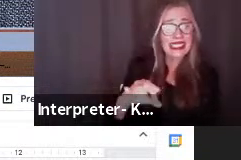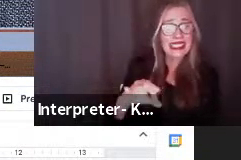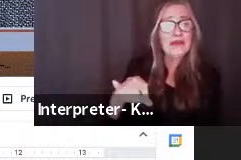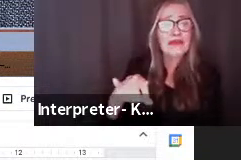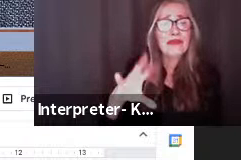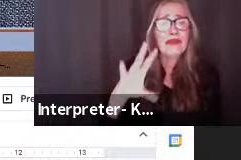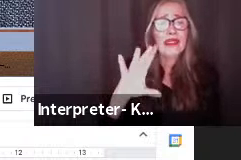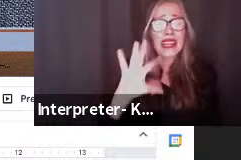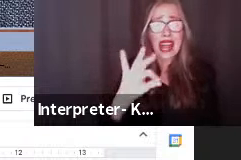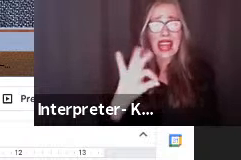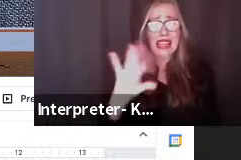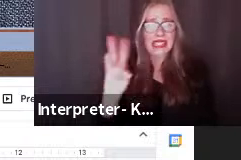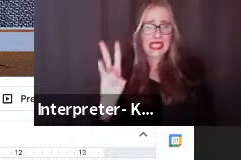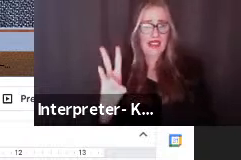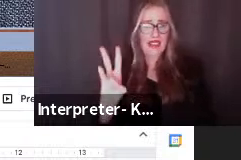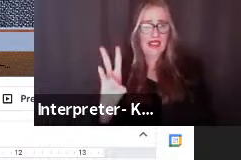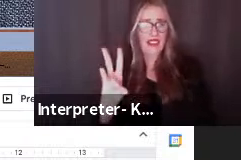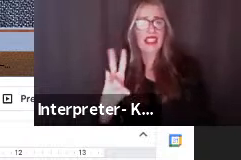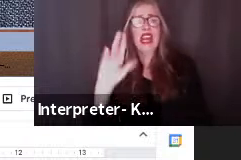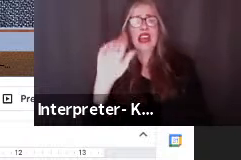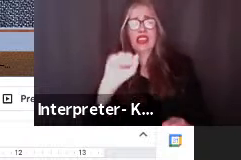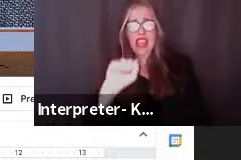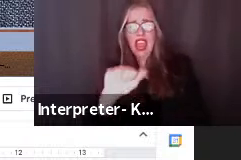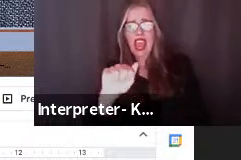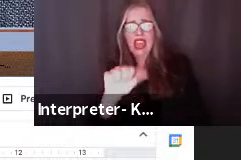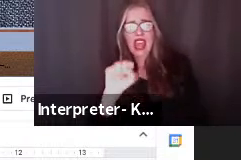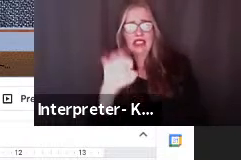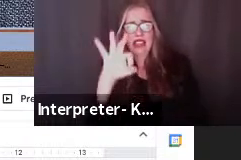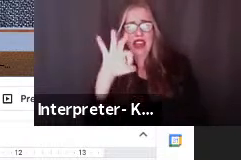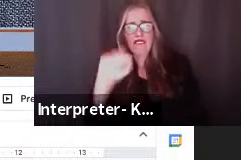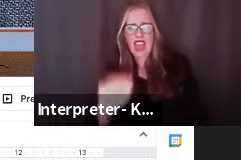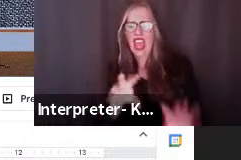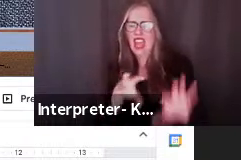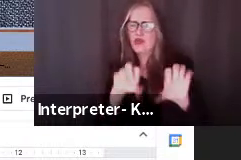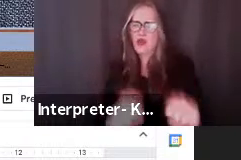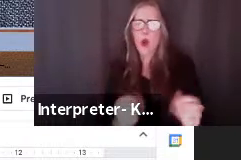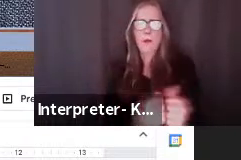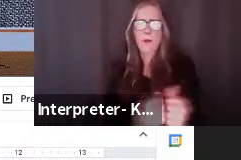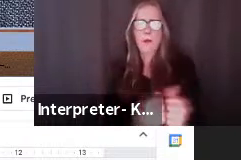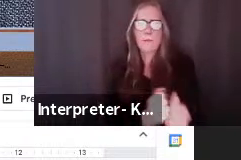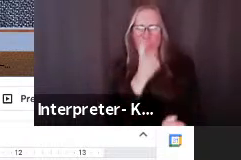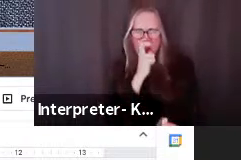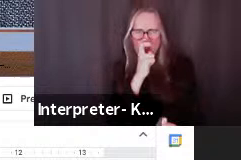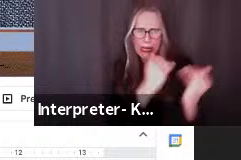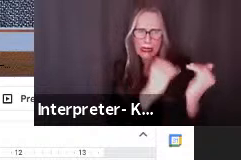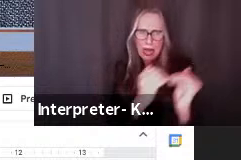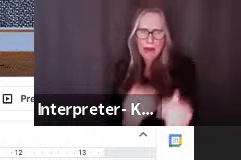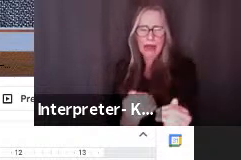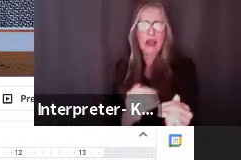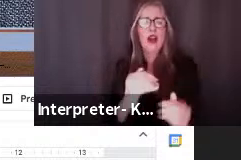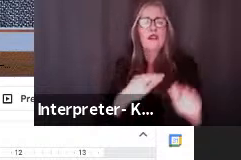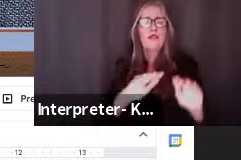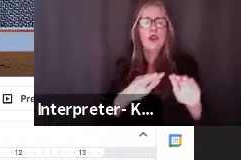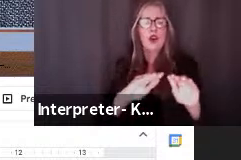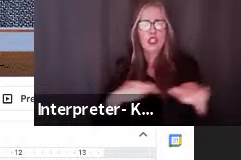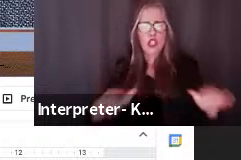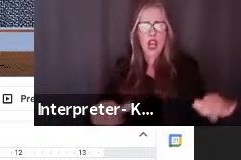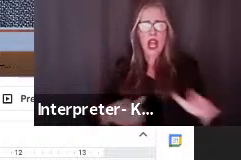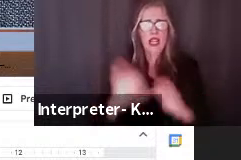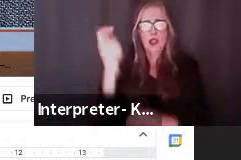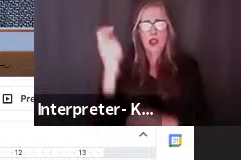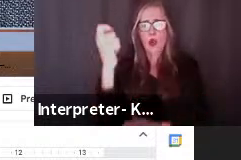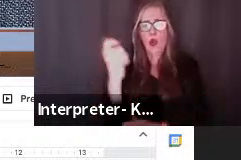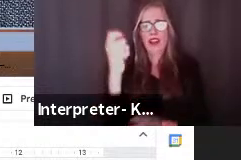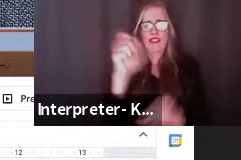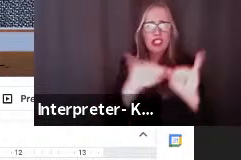federal act sort of doubles down on all of this by creating strict timelines for child welfare systems to either reunify